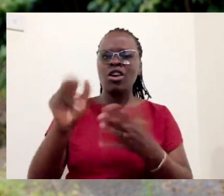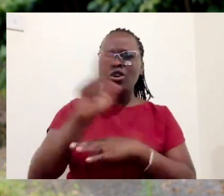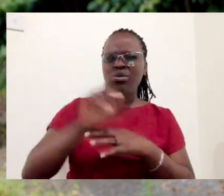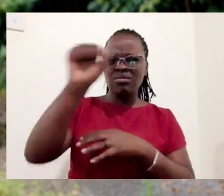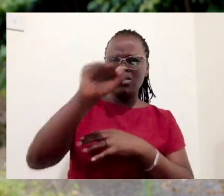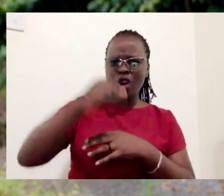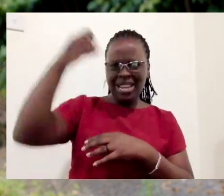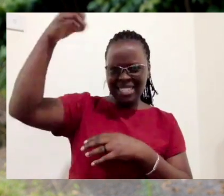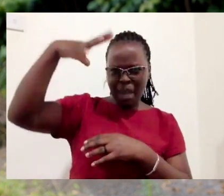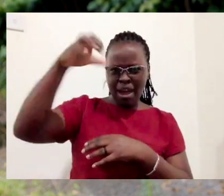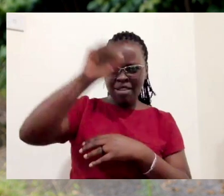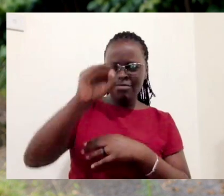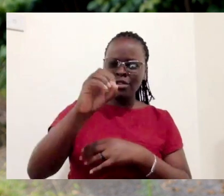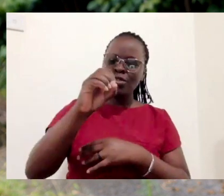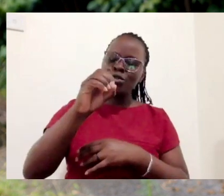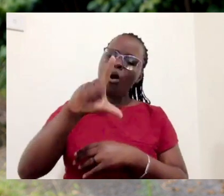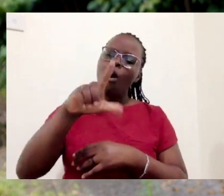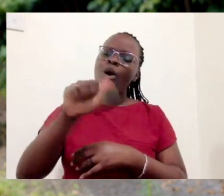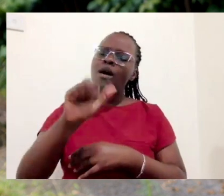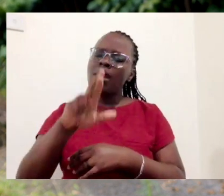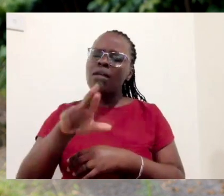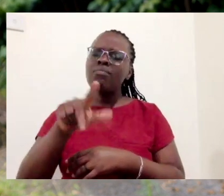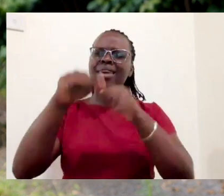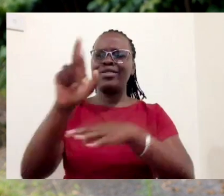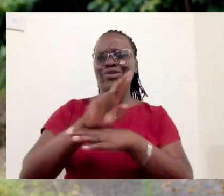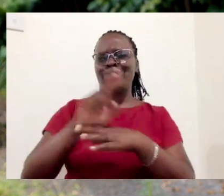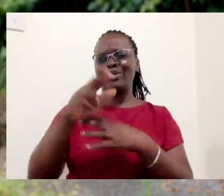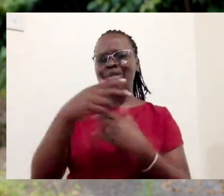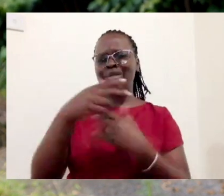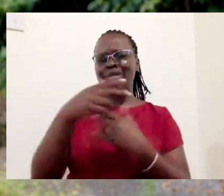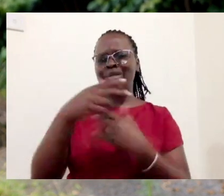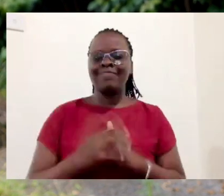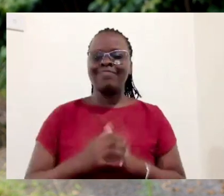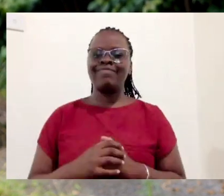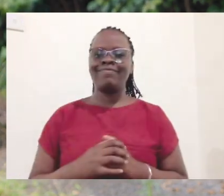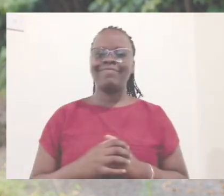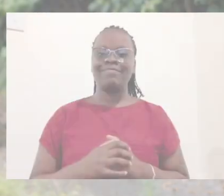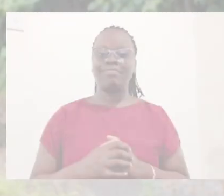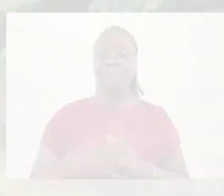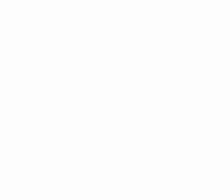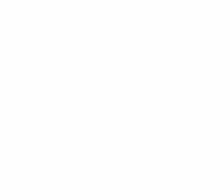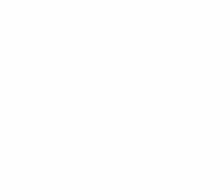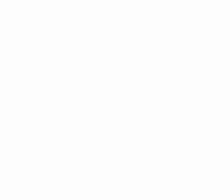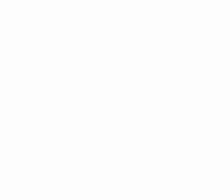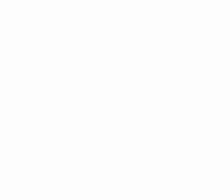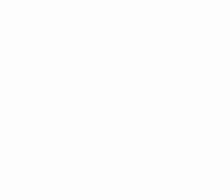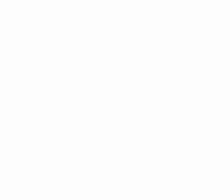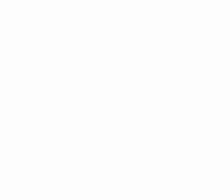kits, and mobile labs to bring education to under-resourced, rural, and special needs communities.